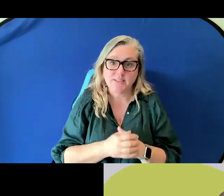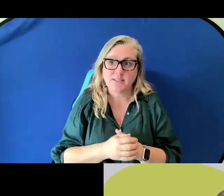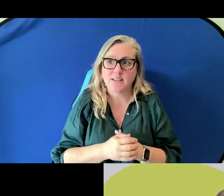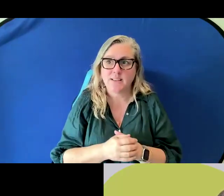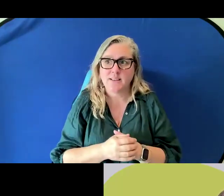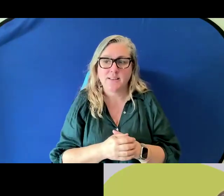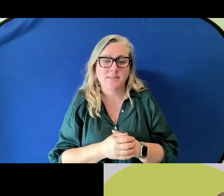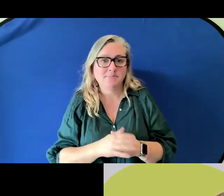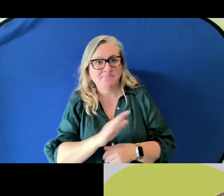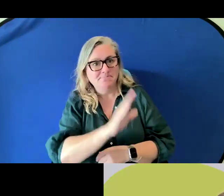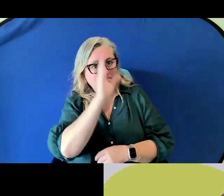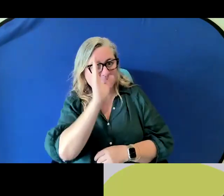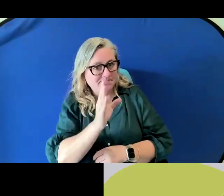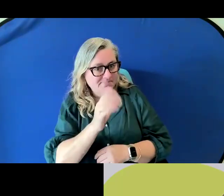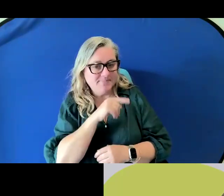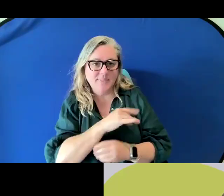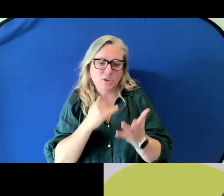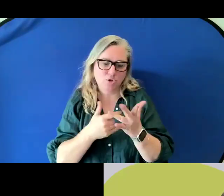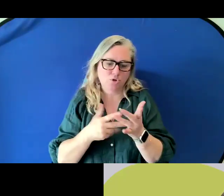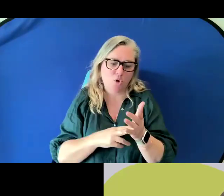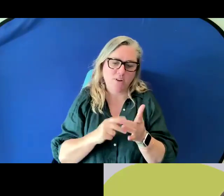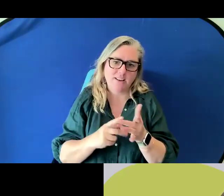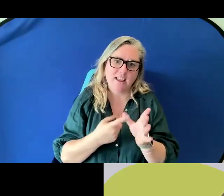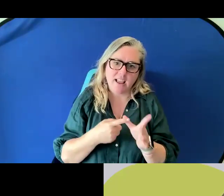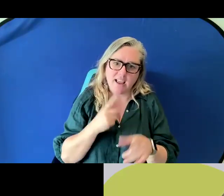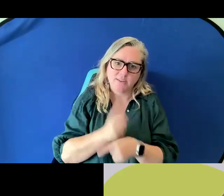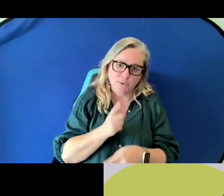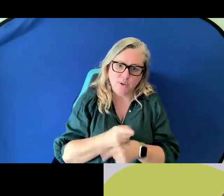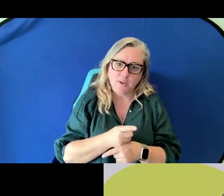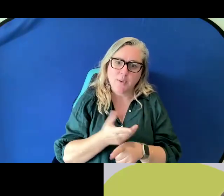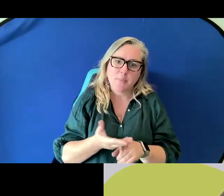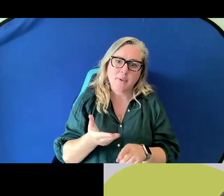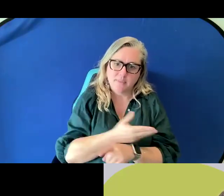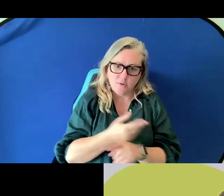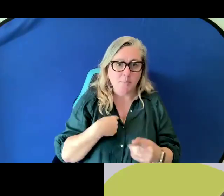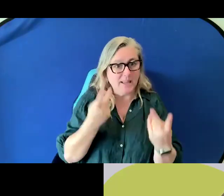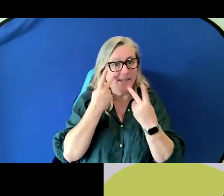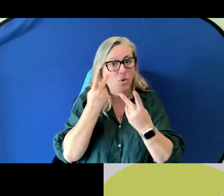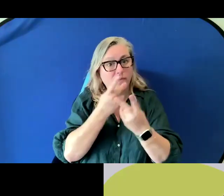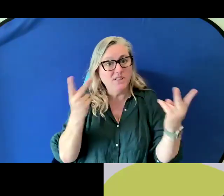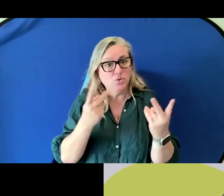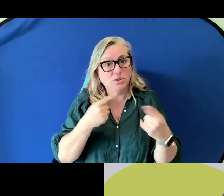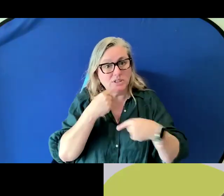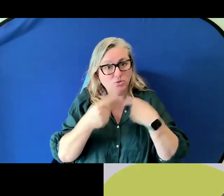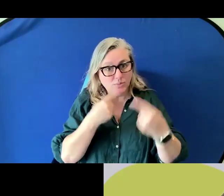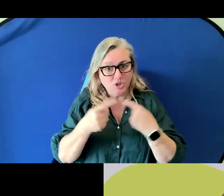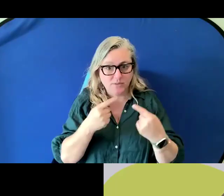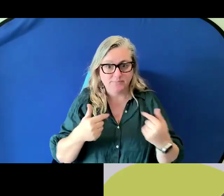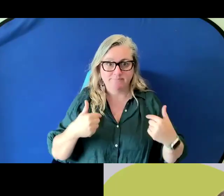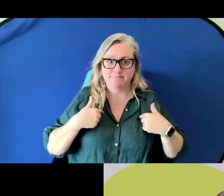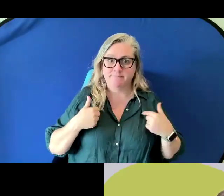Sonia speaking. Thank you, Jace. Just before I jump in, by way of a visual description, so